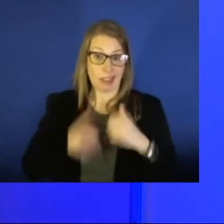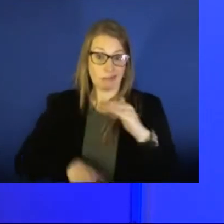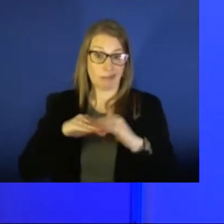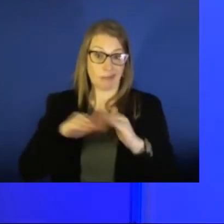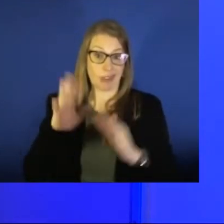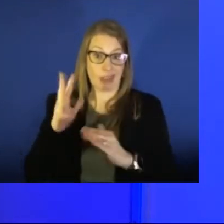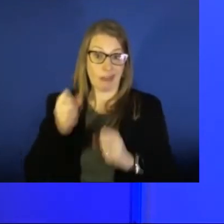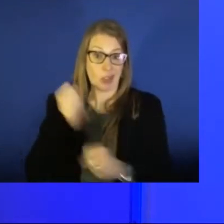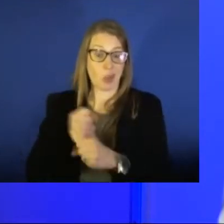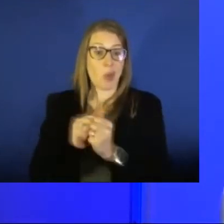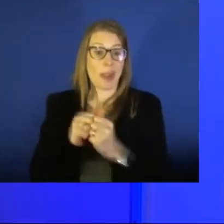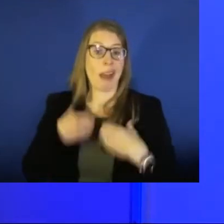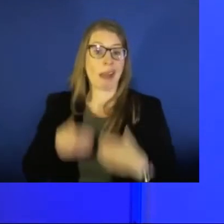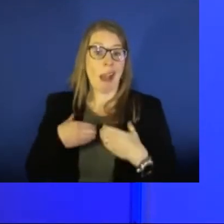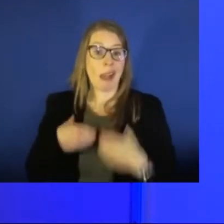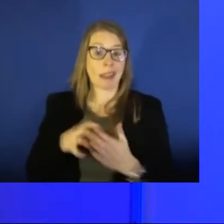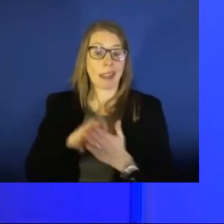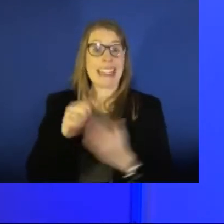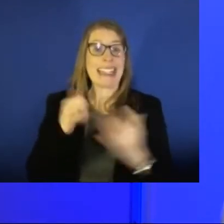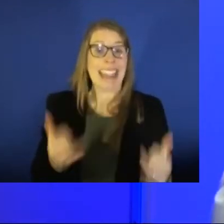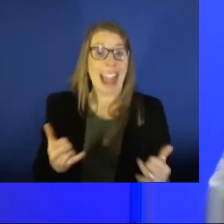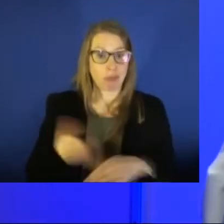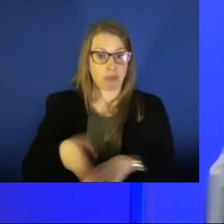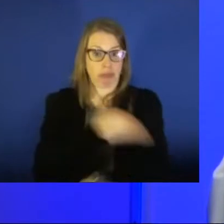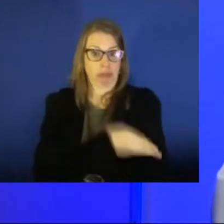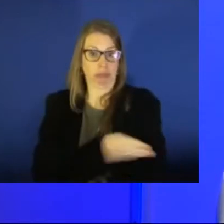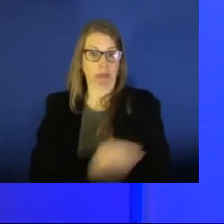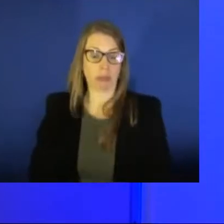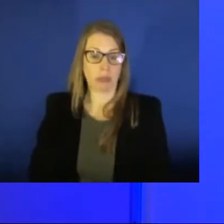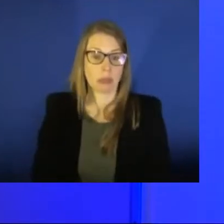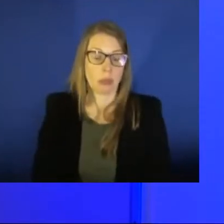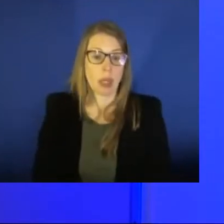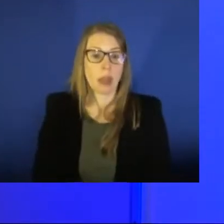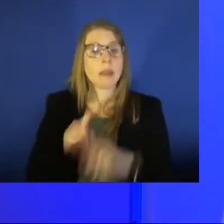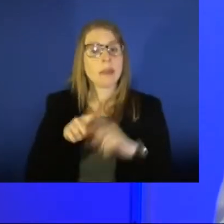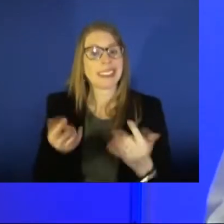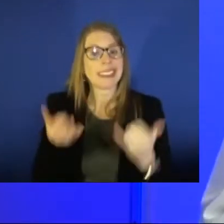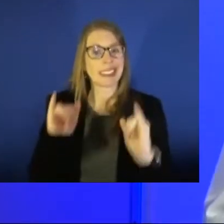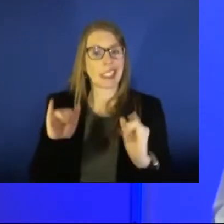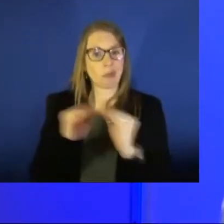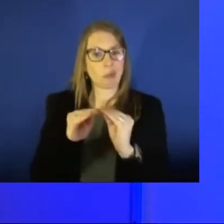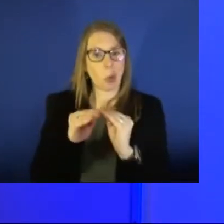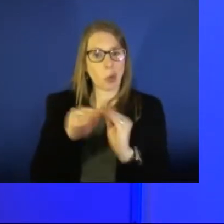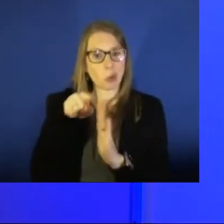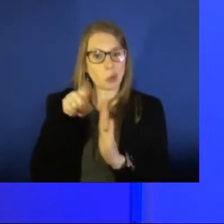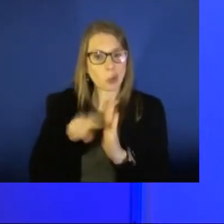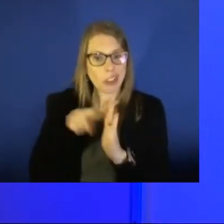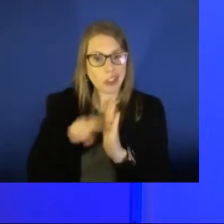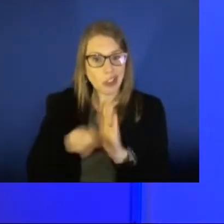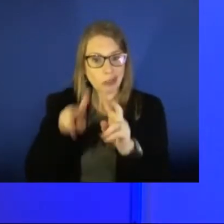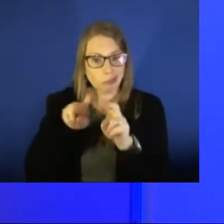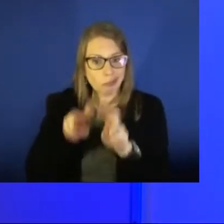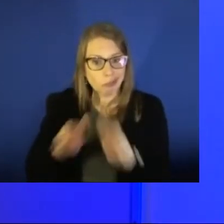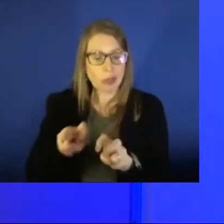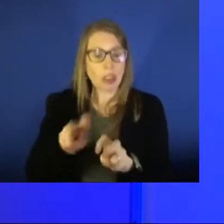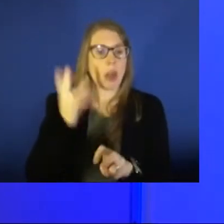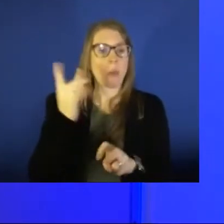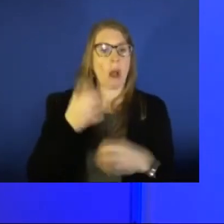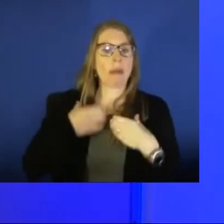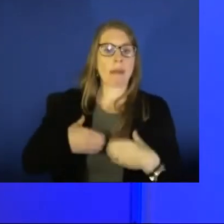cancer. Now that is improving, but we still need to do more research. So back to why the Lung